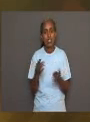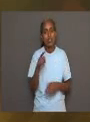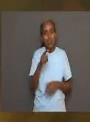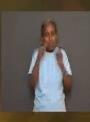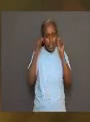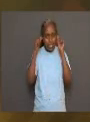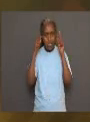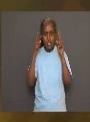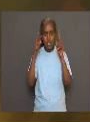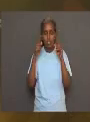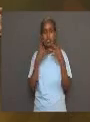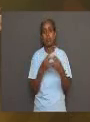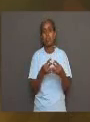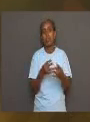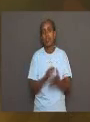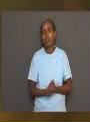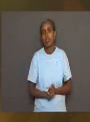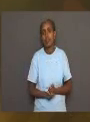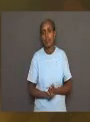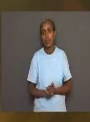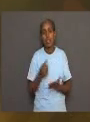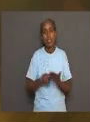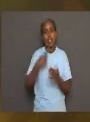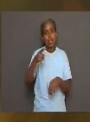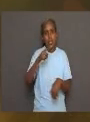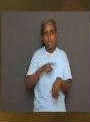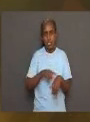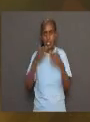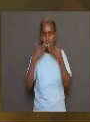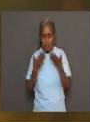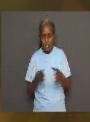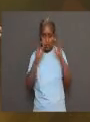understood the material.